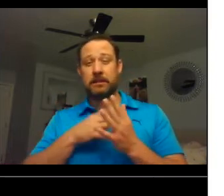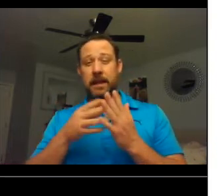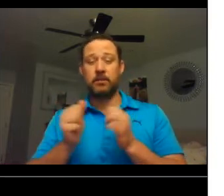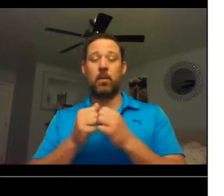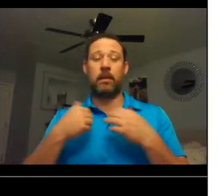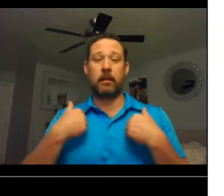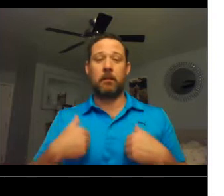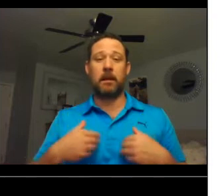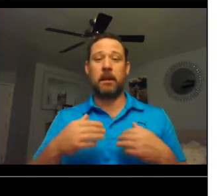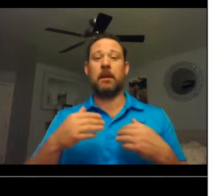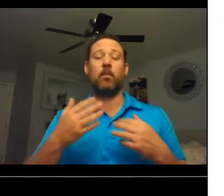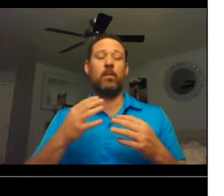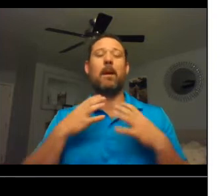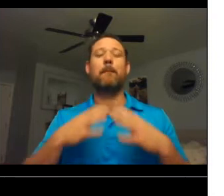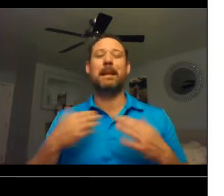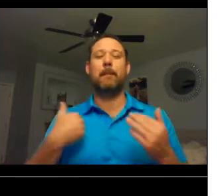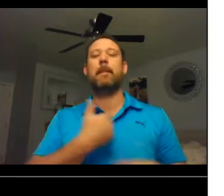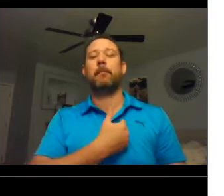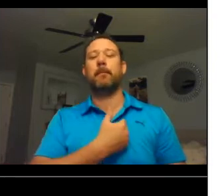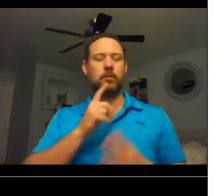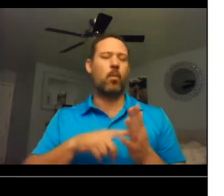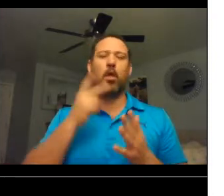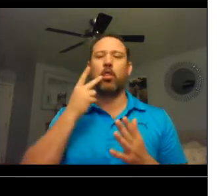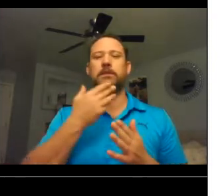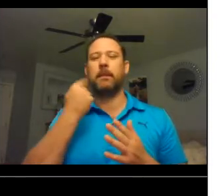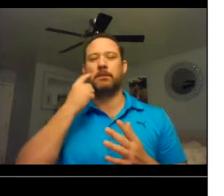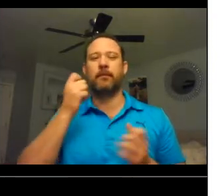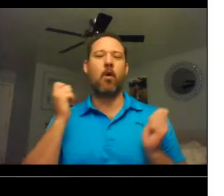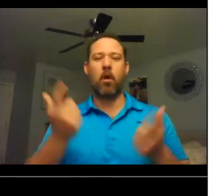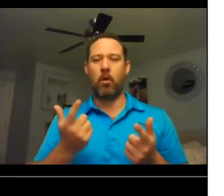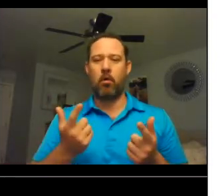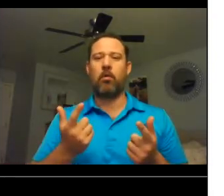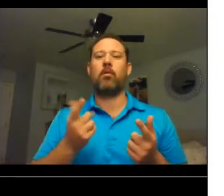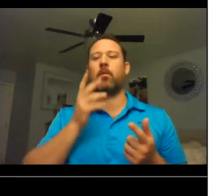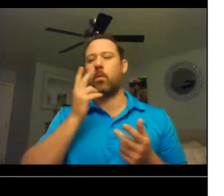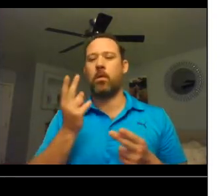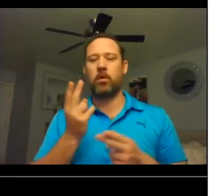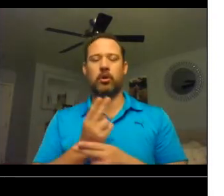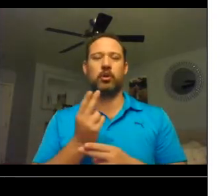and what looks best for all of us. And we will be using,